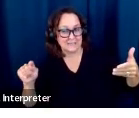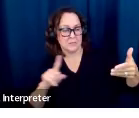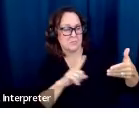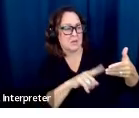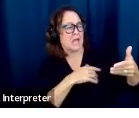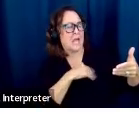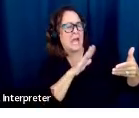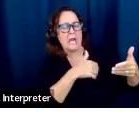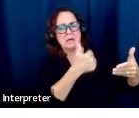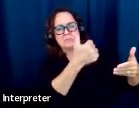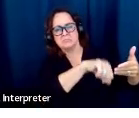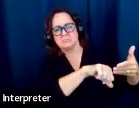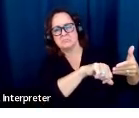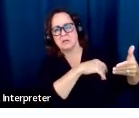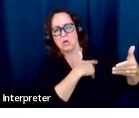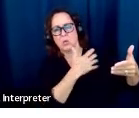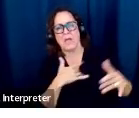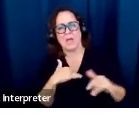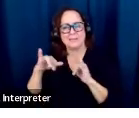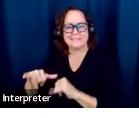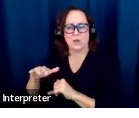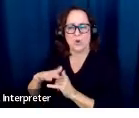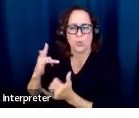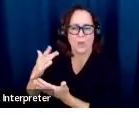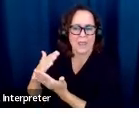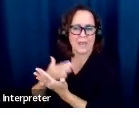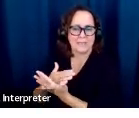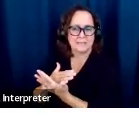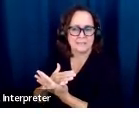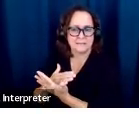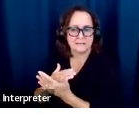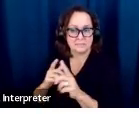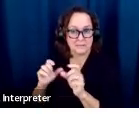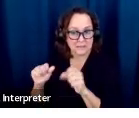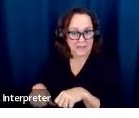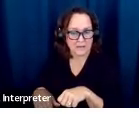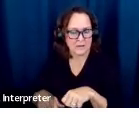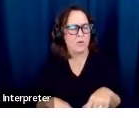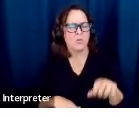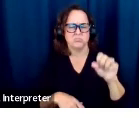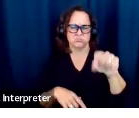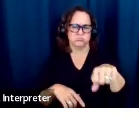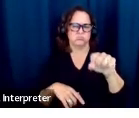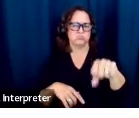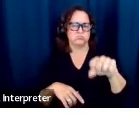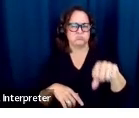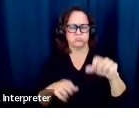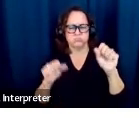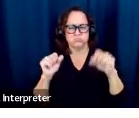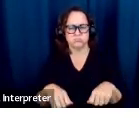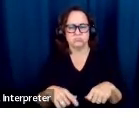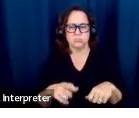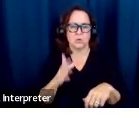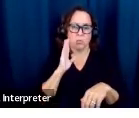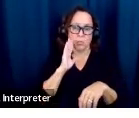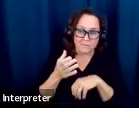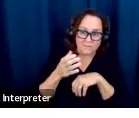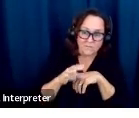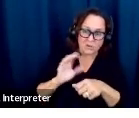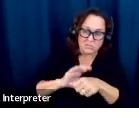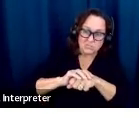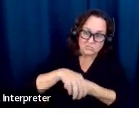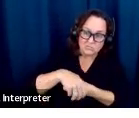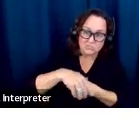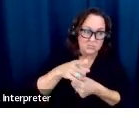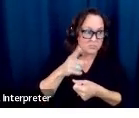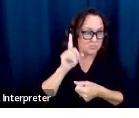and remain on the IDD waitlist if for some reason they preferred that? Absolutely. Yeah, no one will ever make you give up your waiting